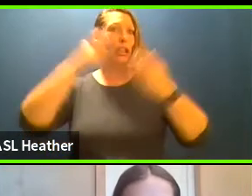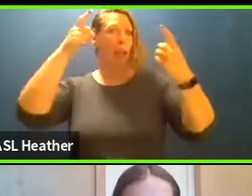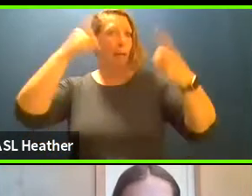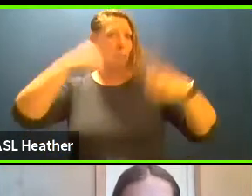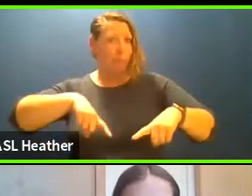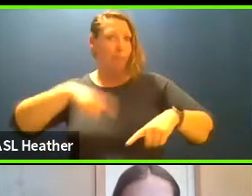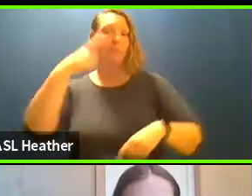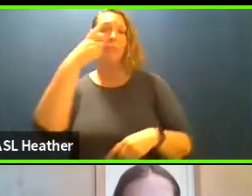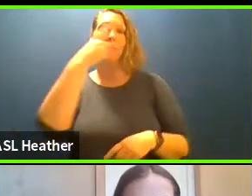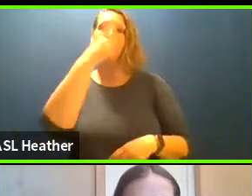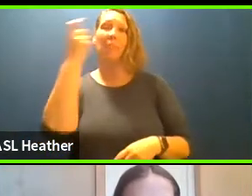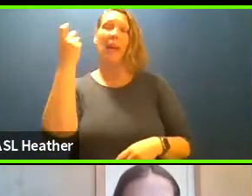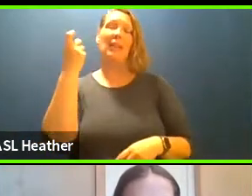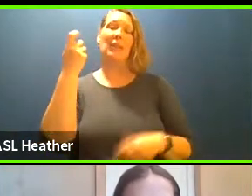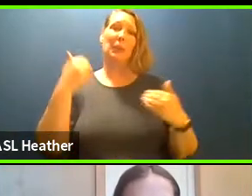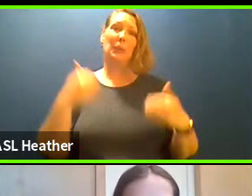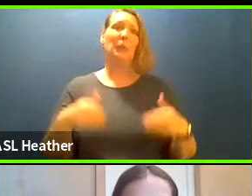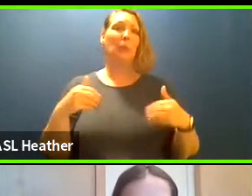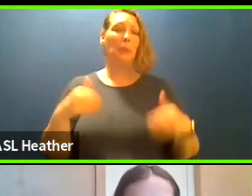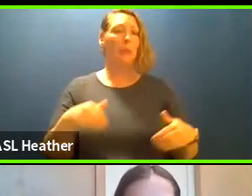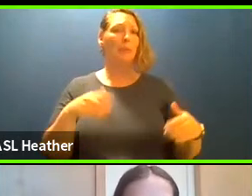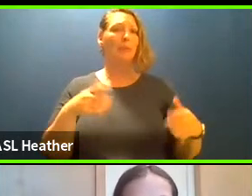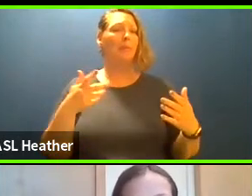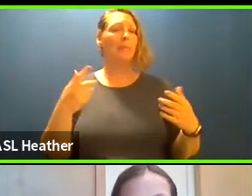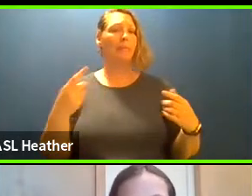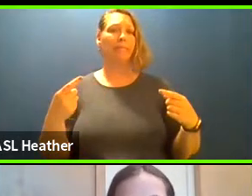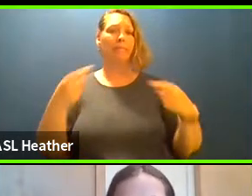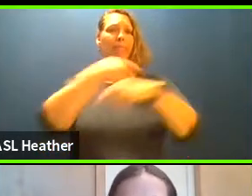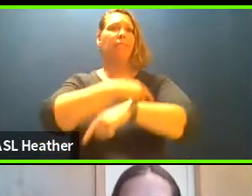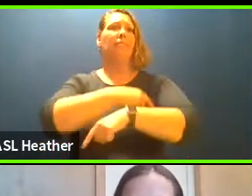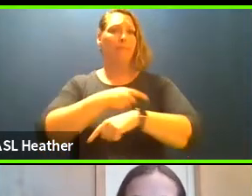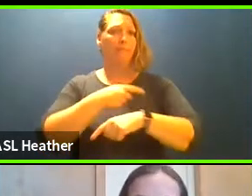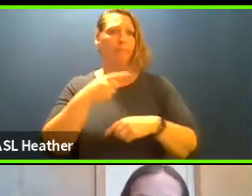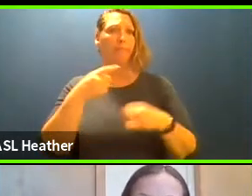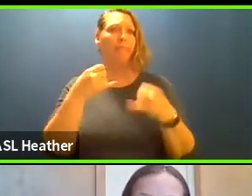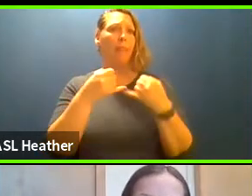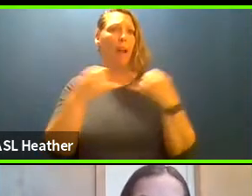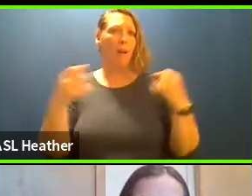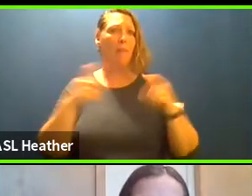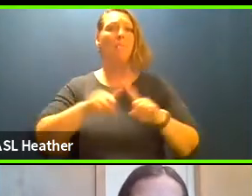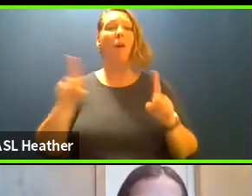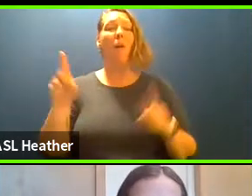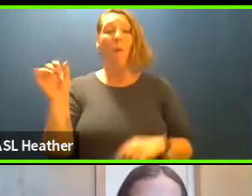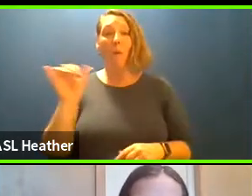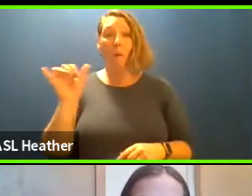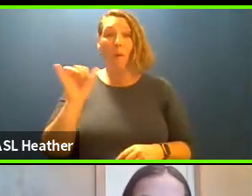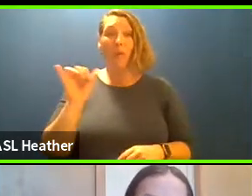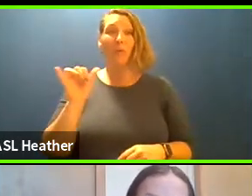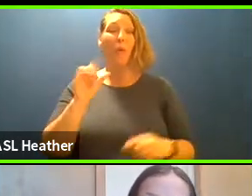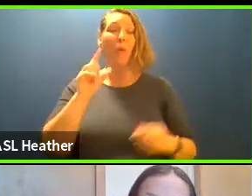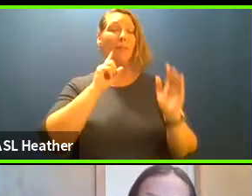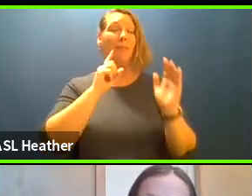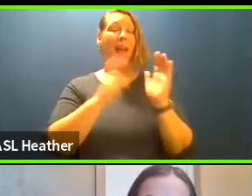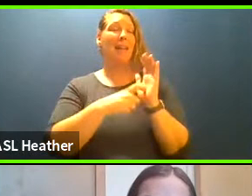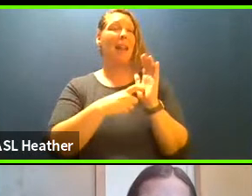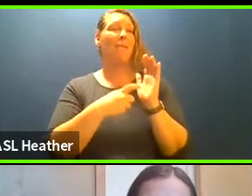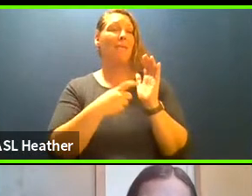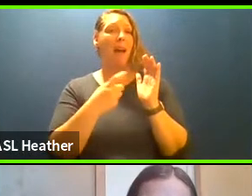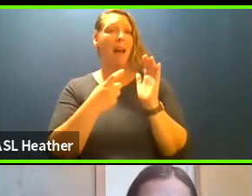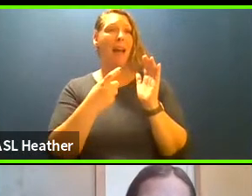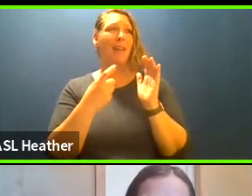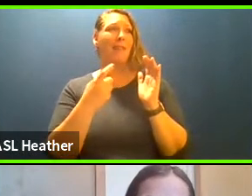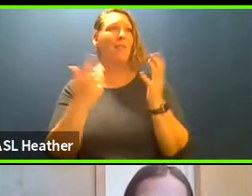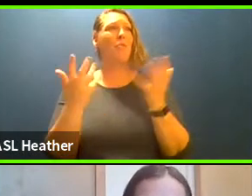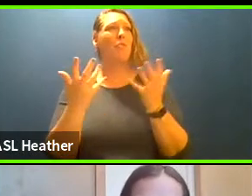very interdisciplinary and kind of cross-sectional, but that it also to identify, I think,